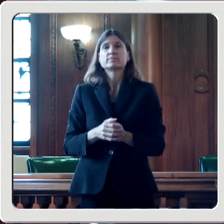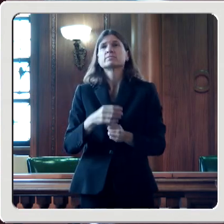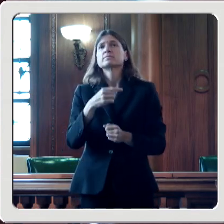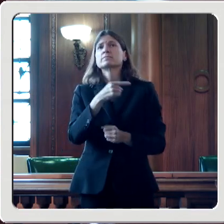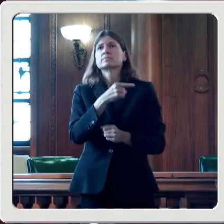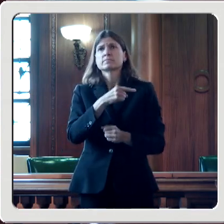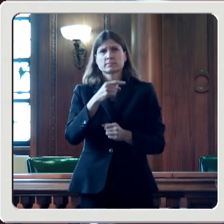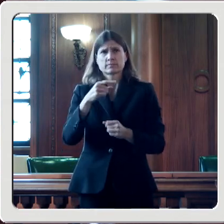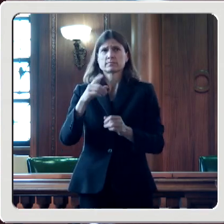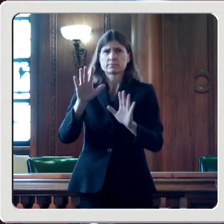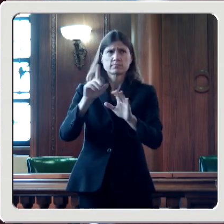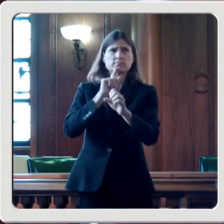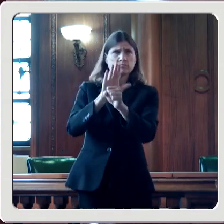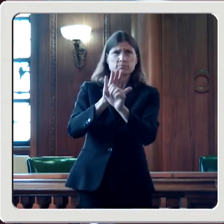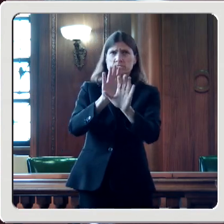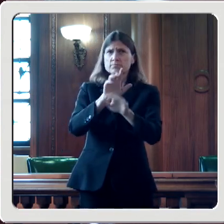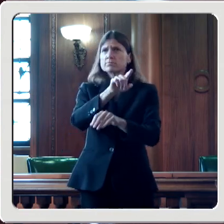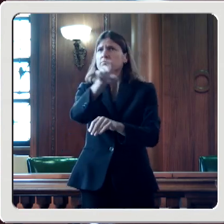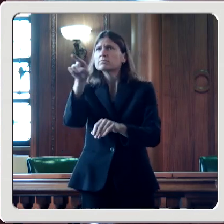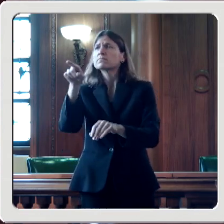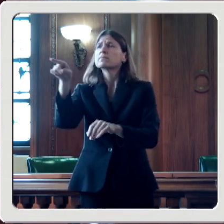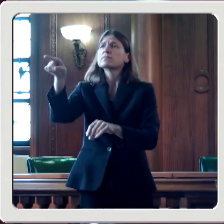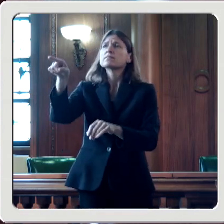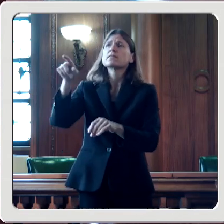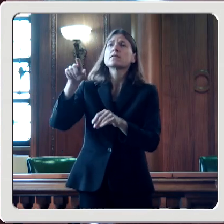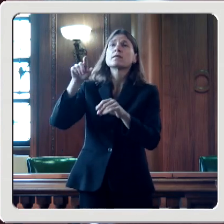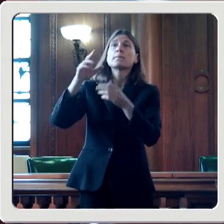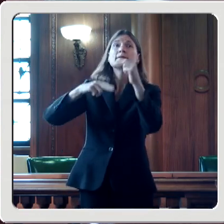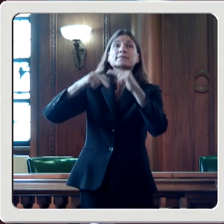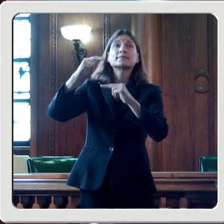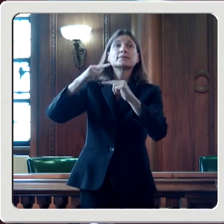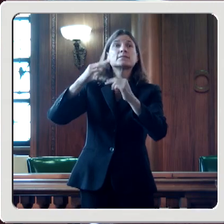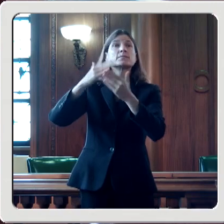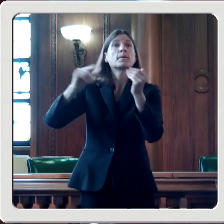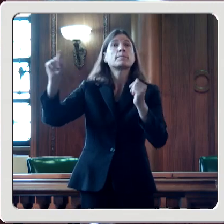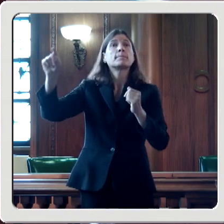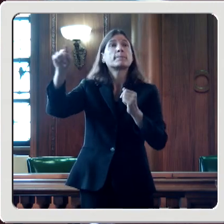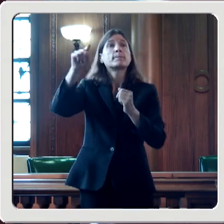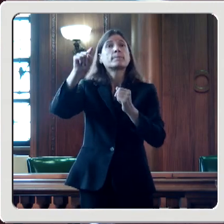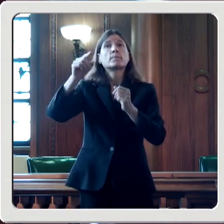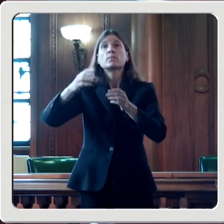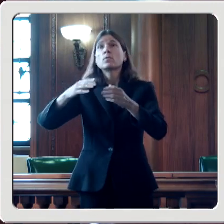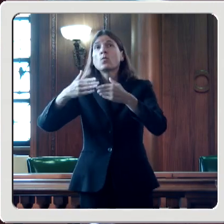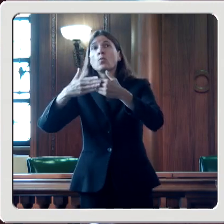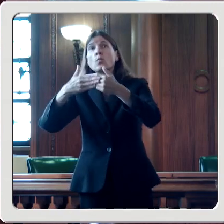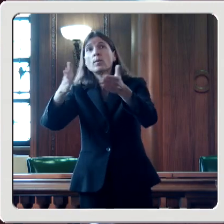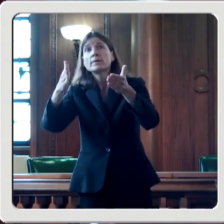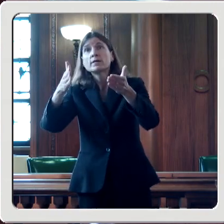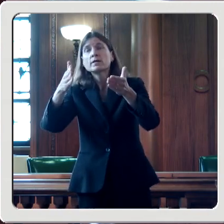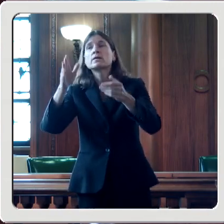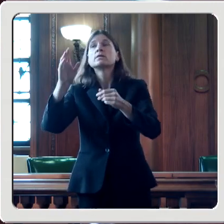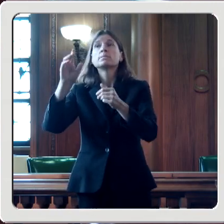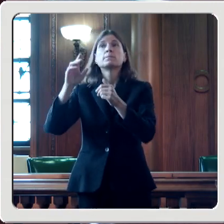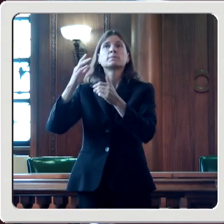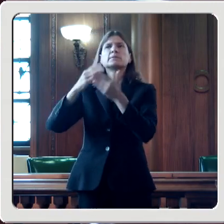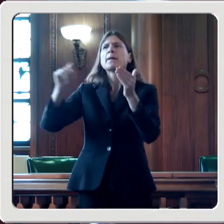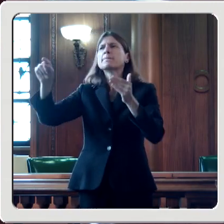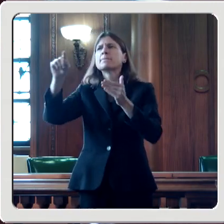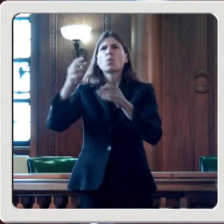also spearheading with Bob Kirshner, the industrial hygienist, continues to review all our school